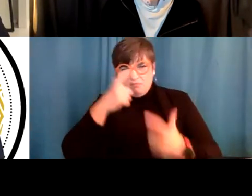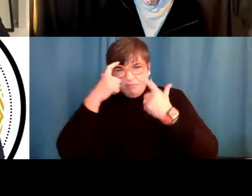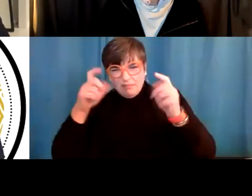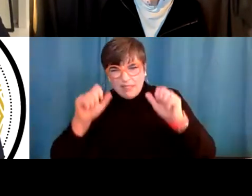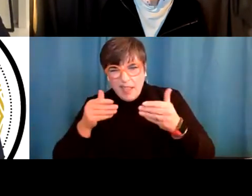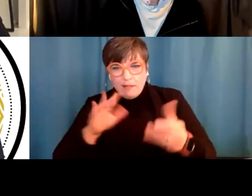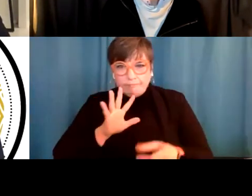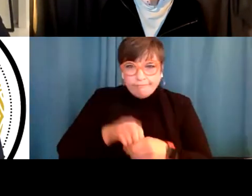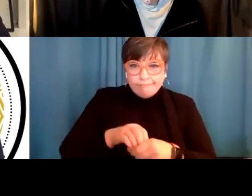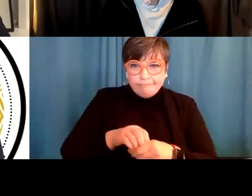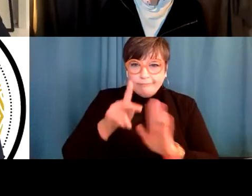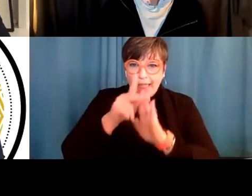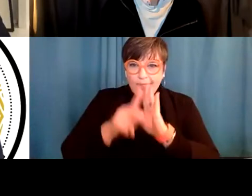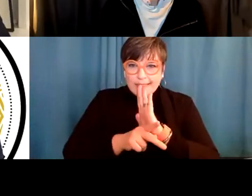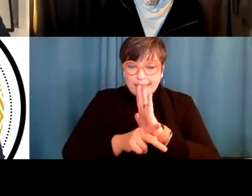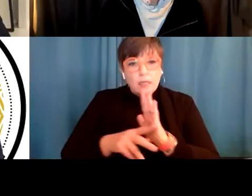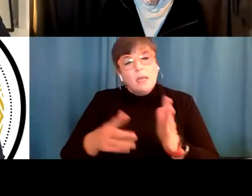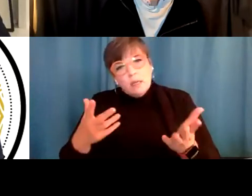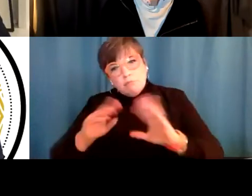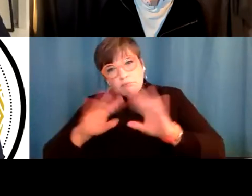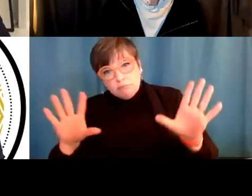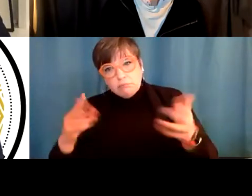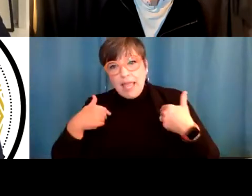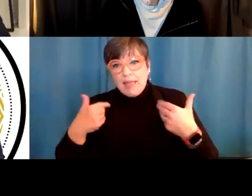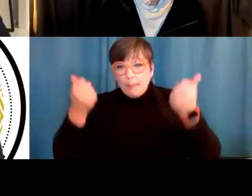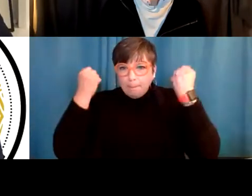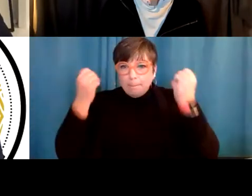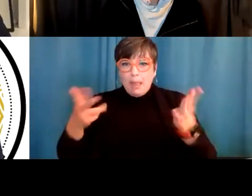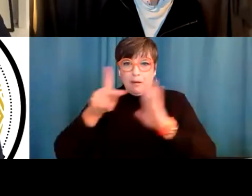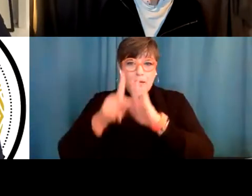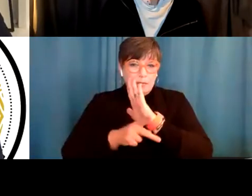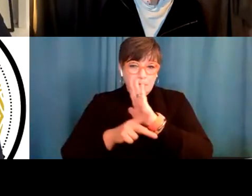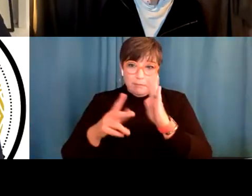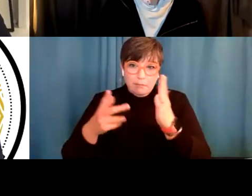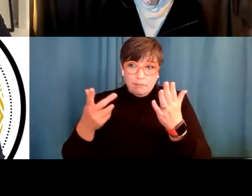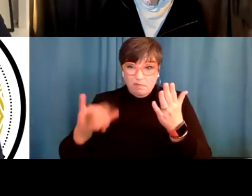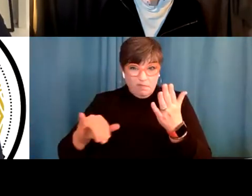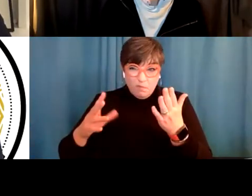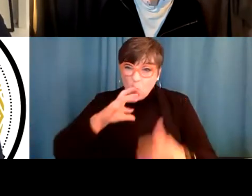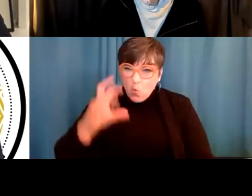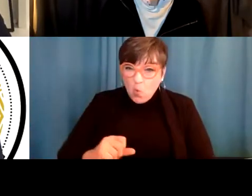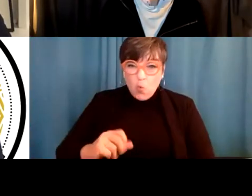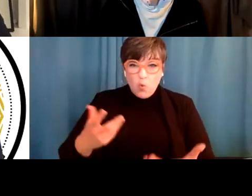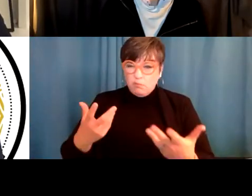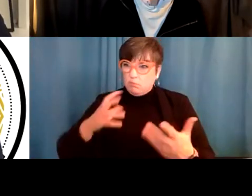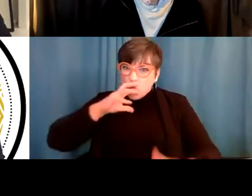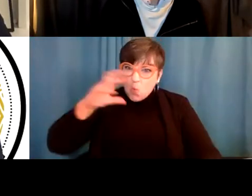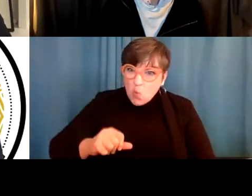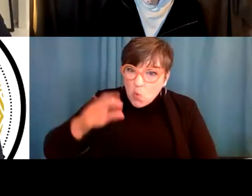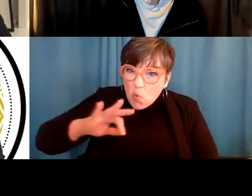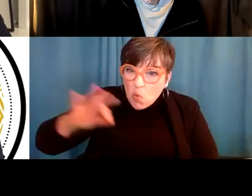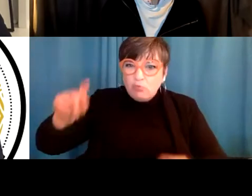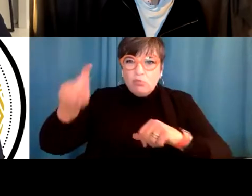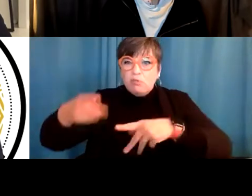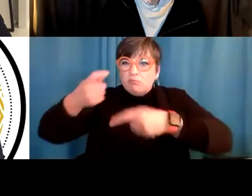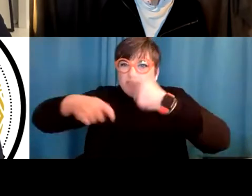long overdue to revise some of the mm-hmm. existing policy that protects all of the speech that exists on those platforms, or